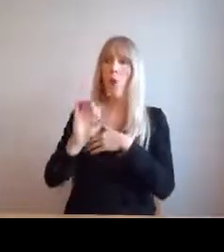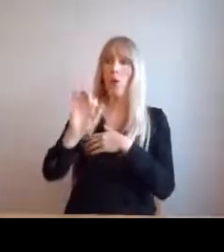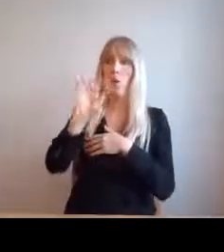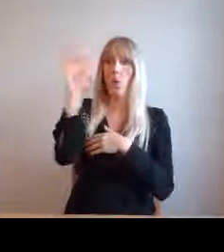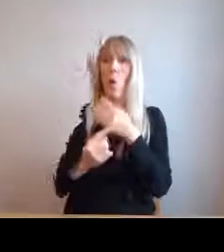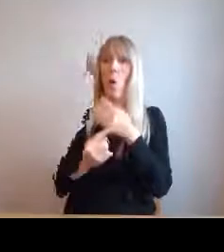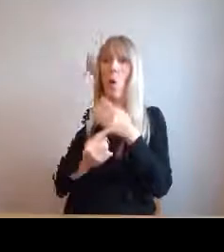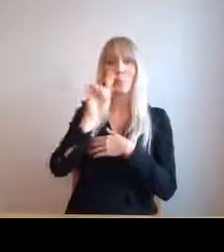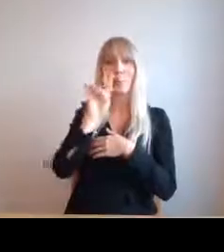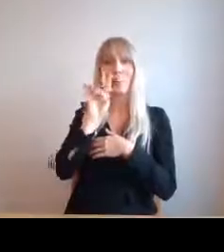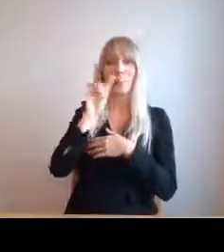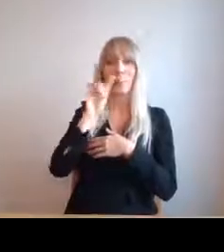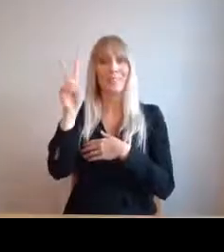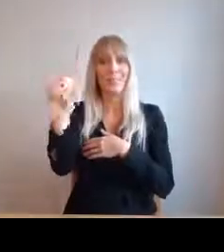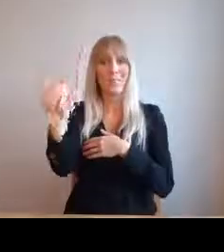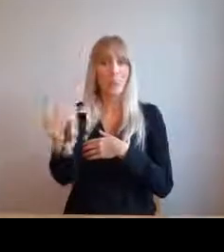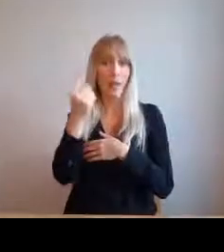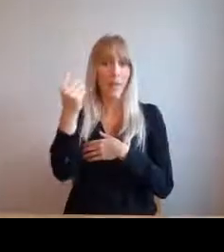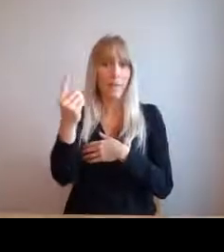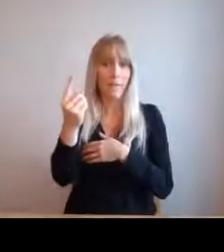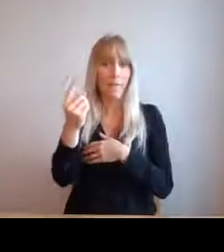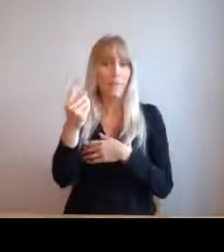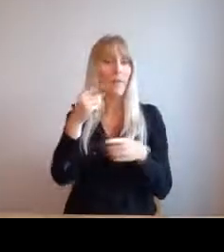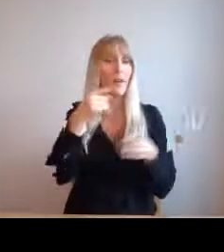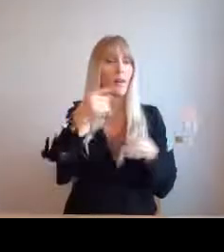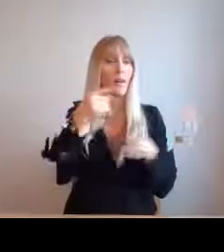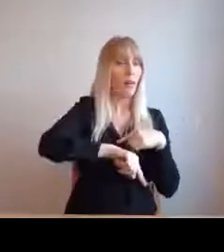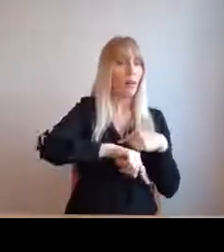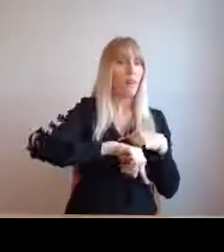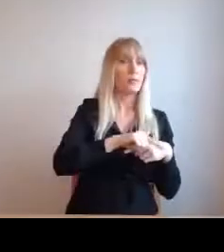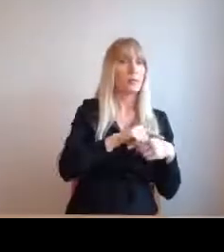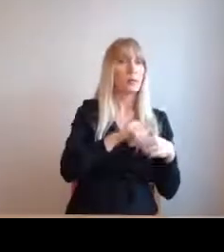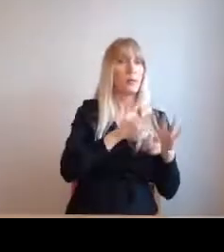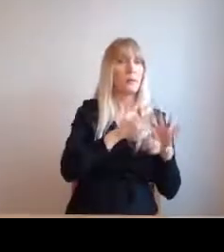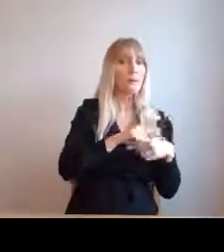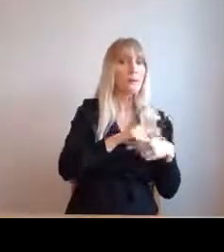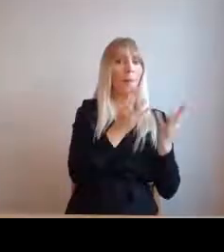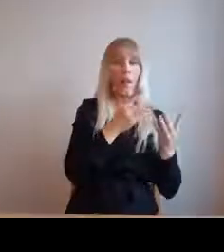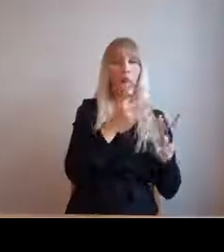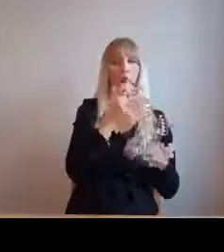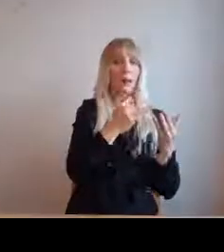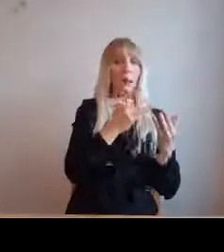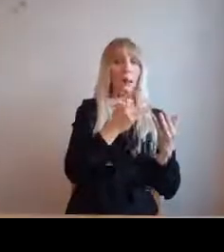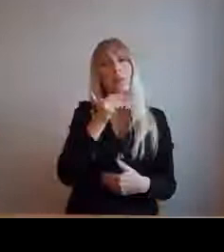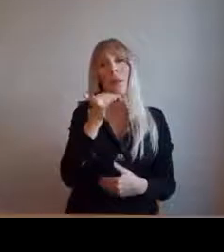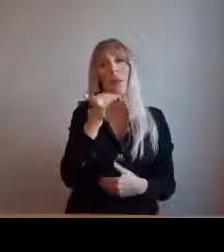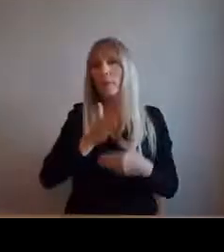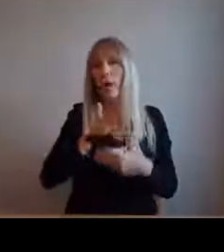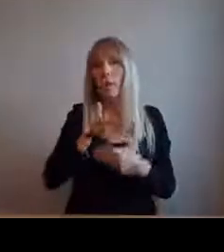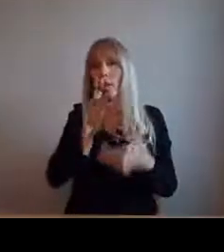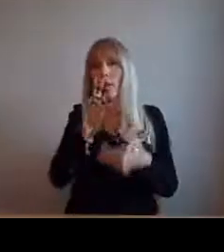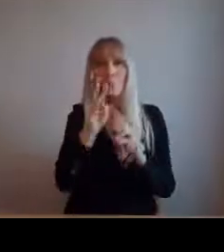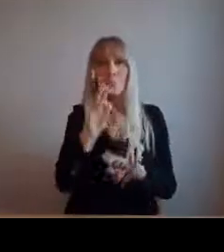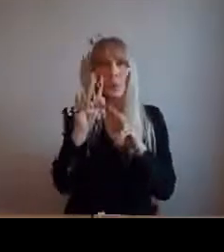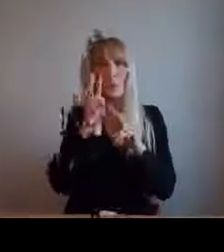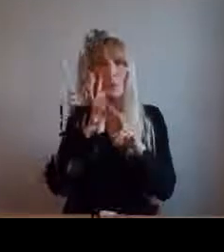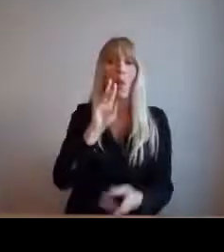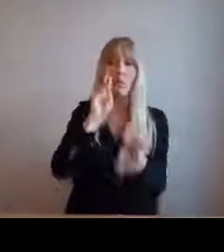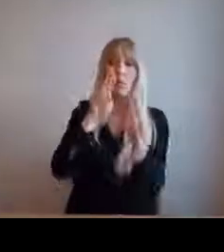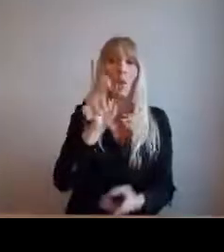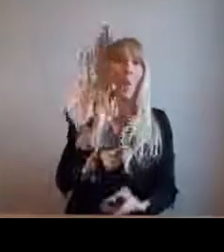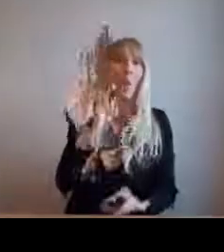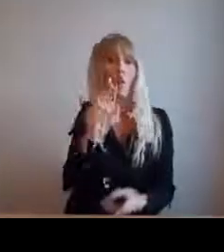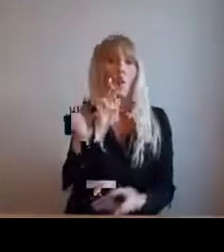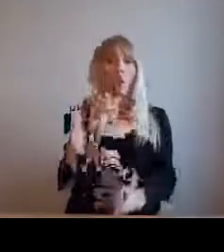project team here on the webinar. We may not have time to get to all the questions today, so if your question isn't